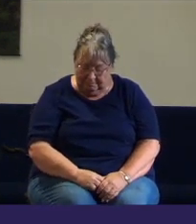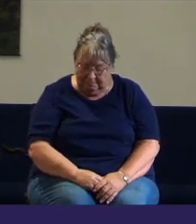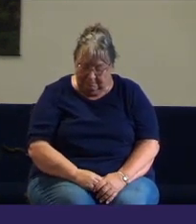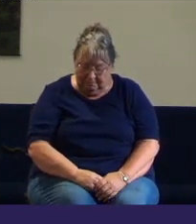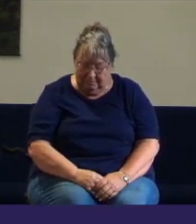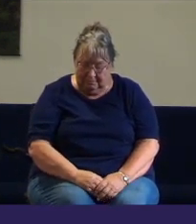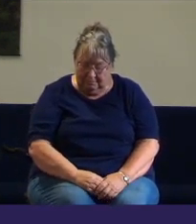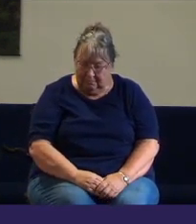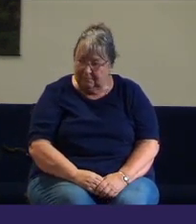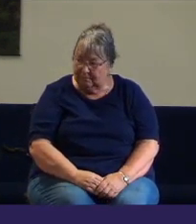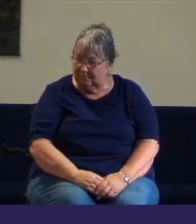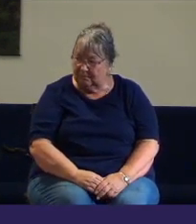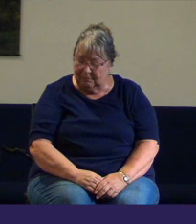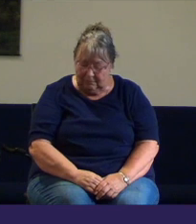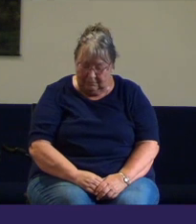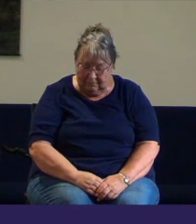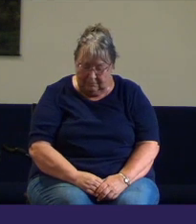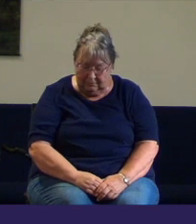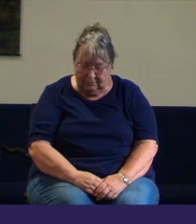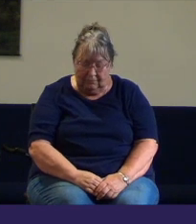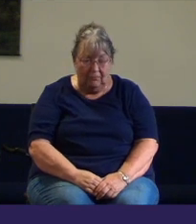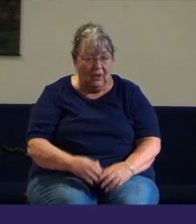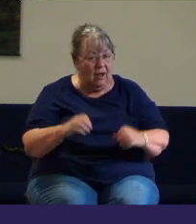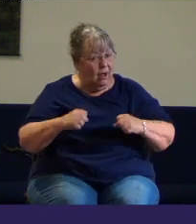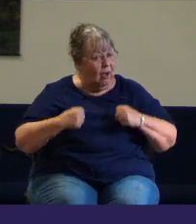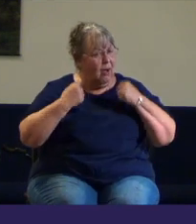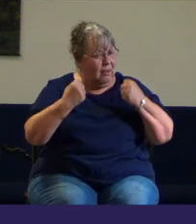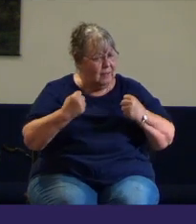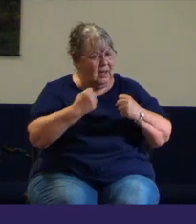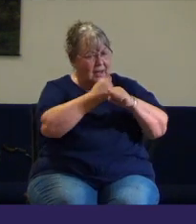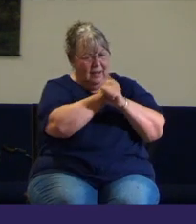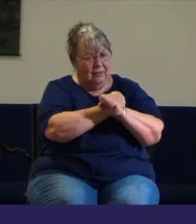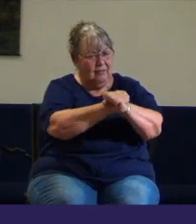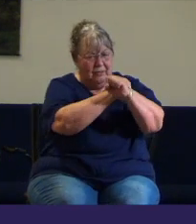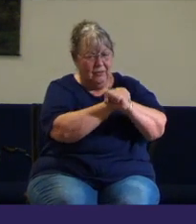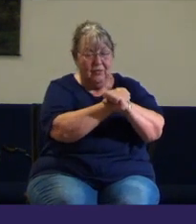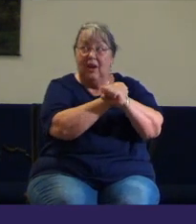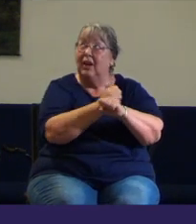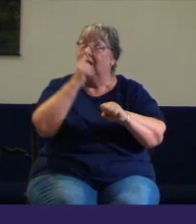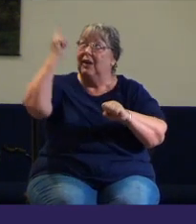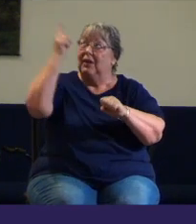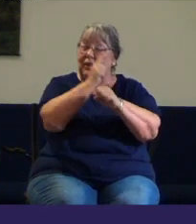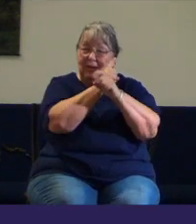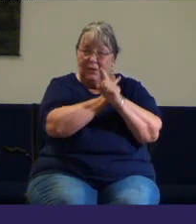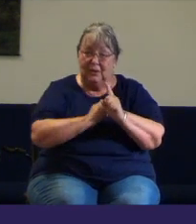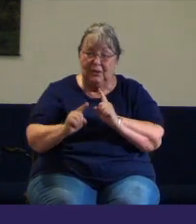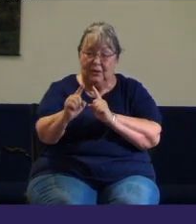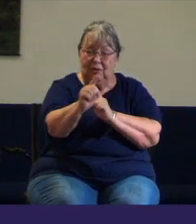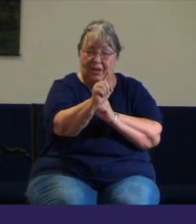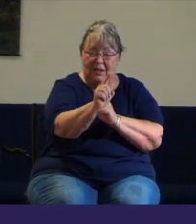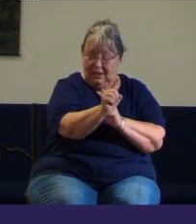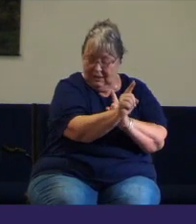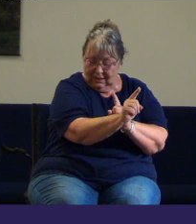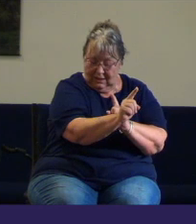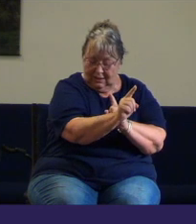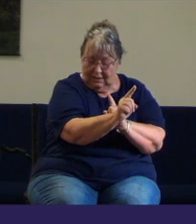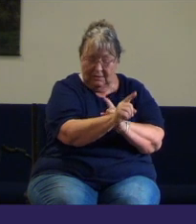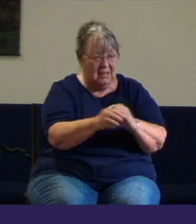Almighty fortress, you go be. before